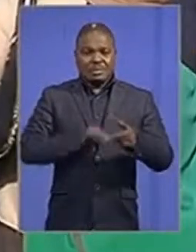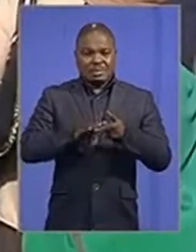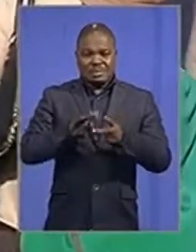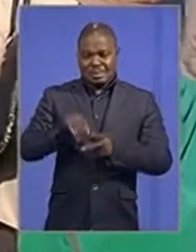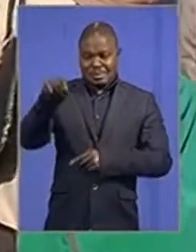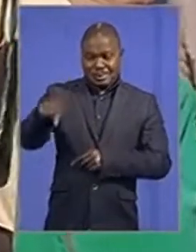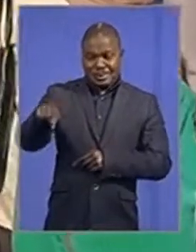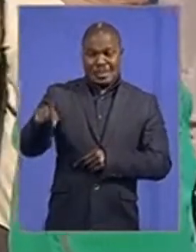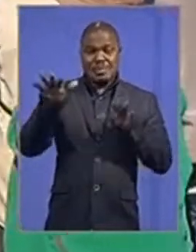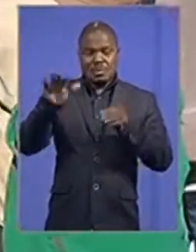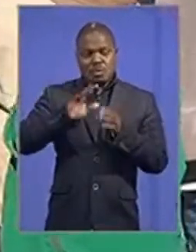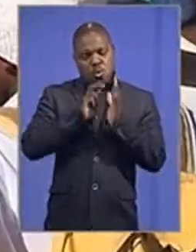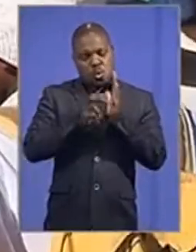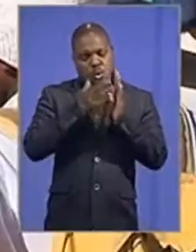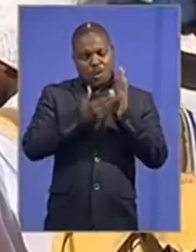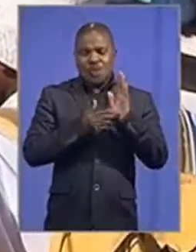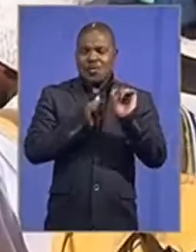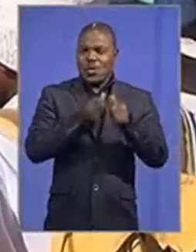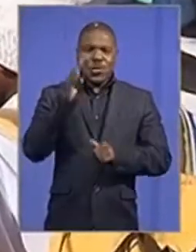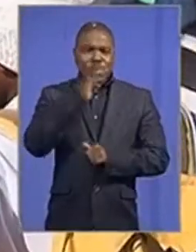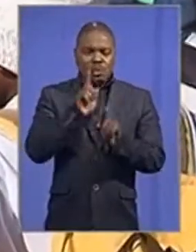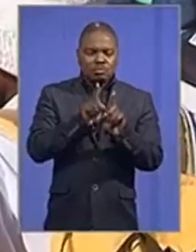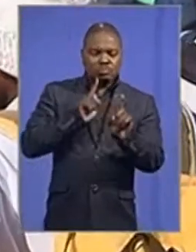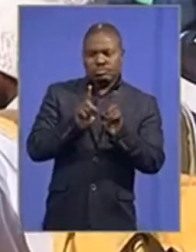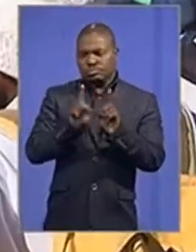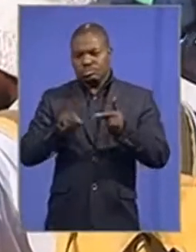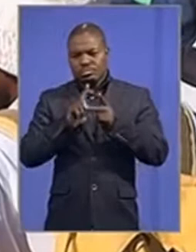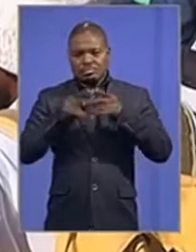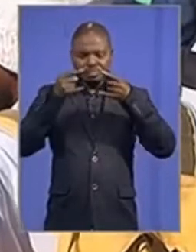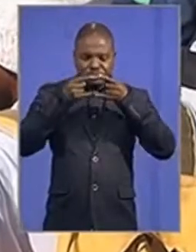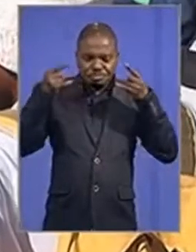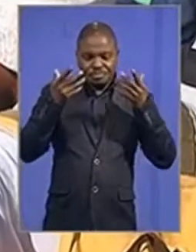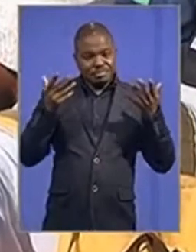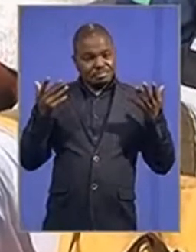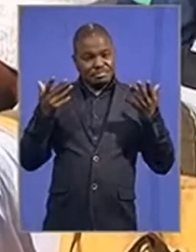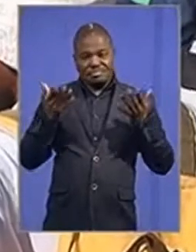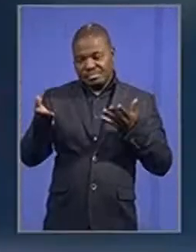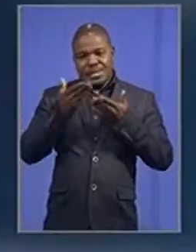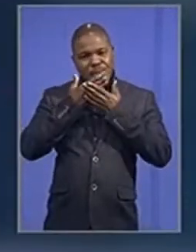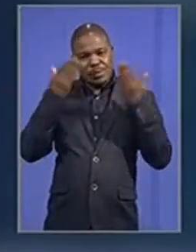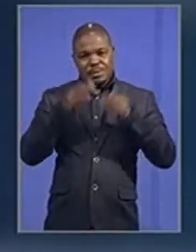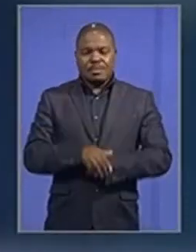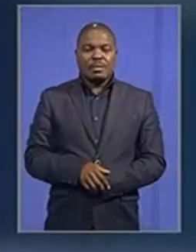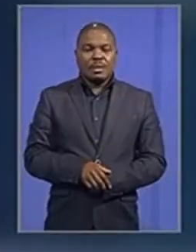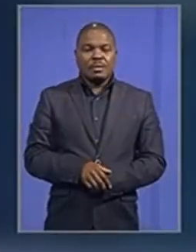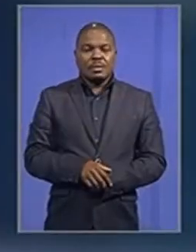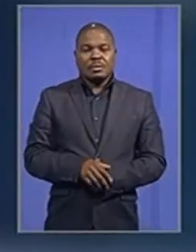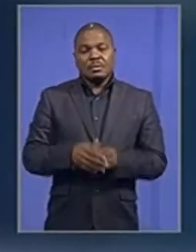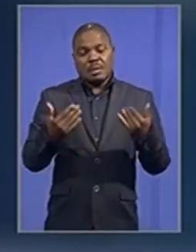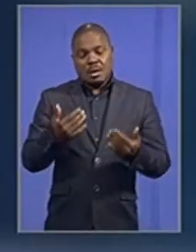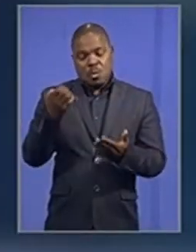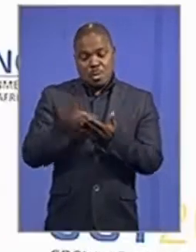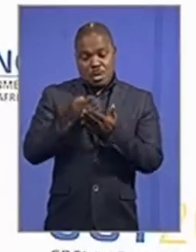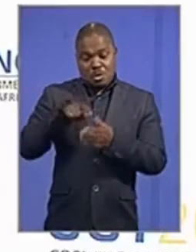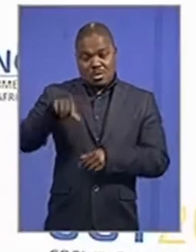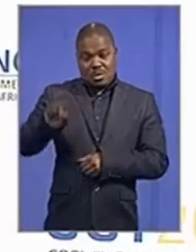melao ya COVID-19, go šielana sekgoba, go apara mask ke tše dingwe tša tšeo di bego di sa dirwe. Gape ya ekonomi e wetše